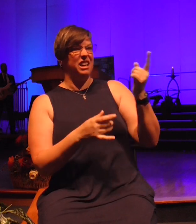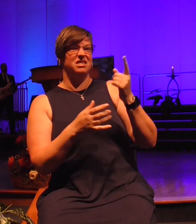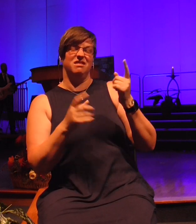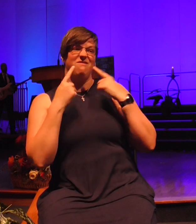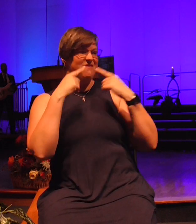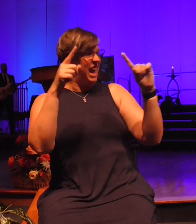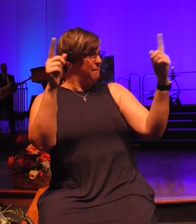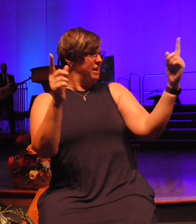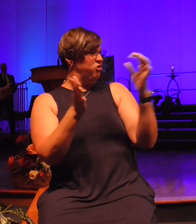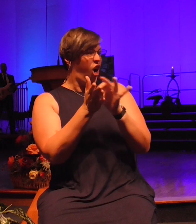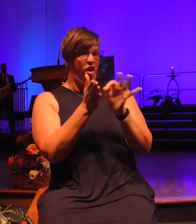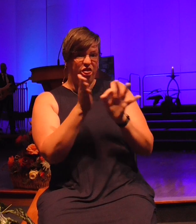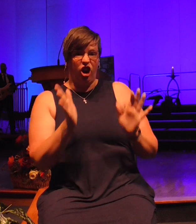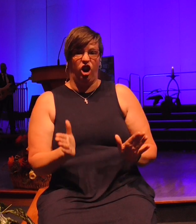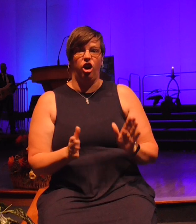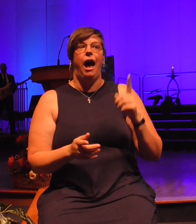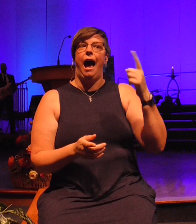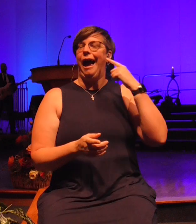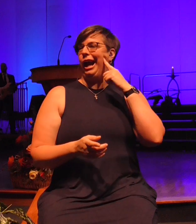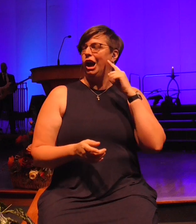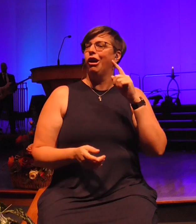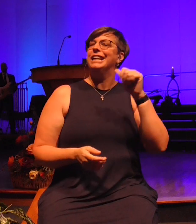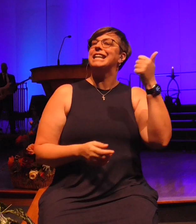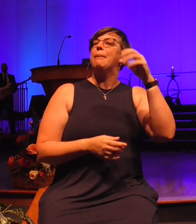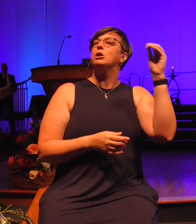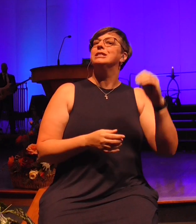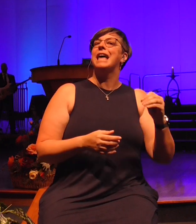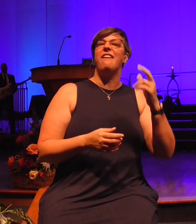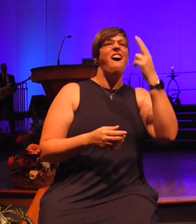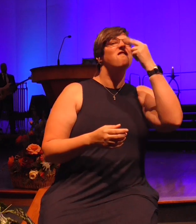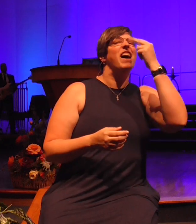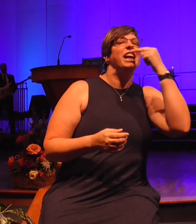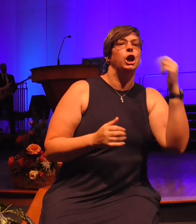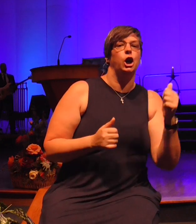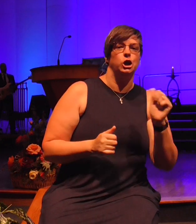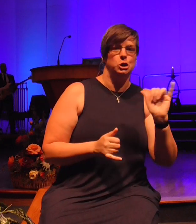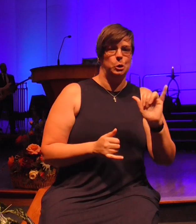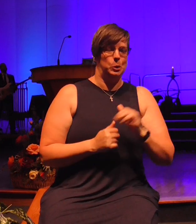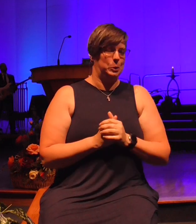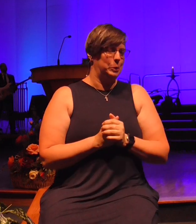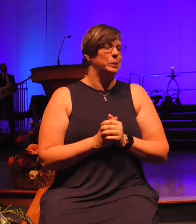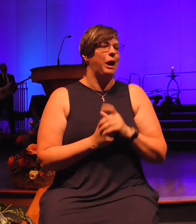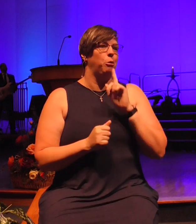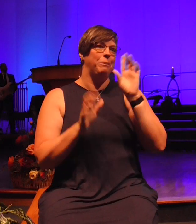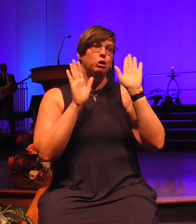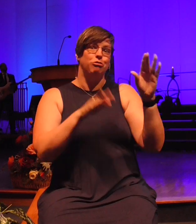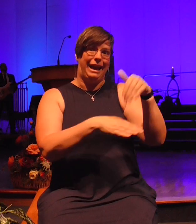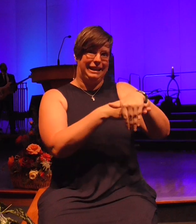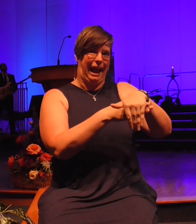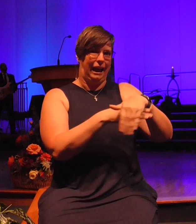country. I hear he's 10% funnier too. He has a great sense of humor. It's going to be a great night. Yes, it is.